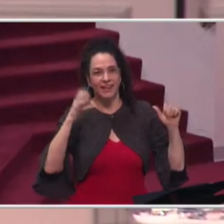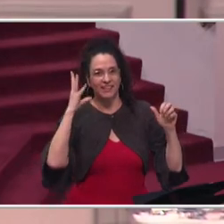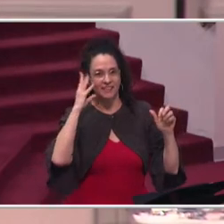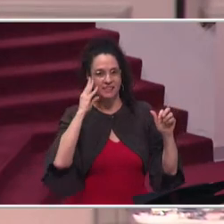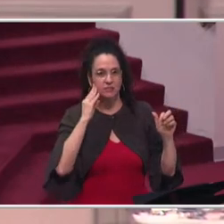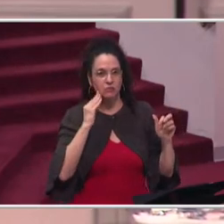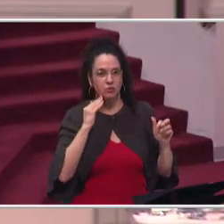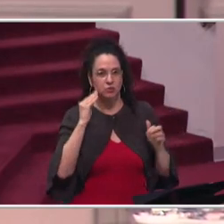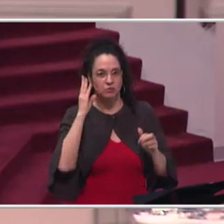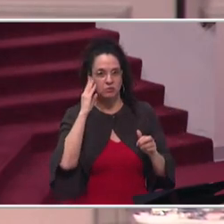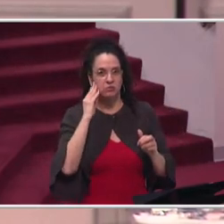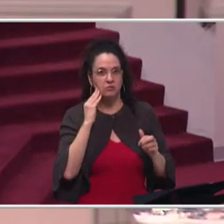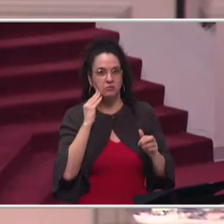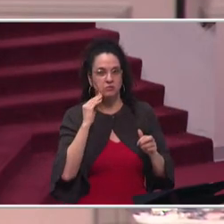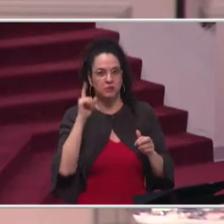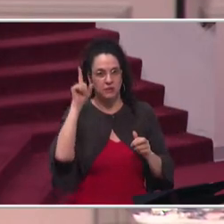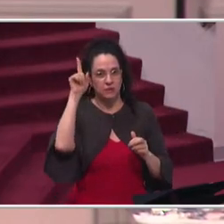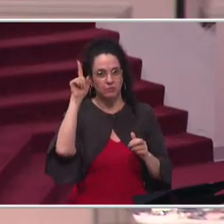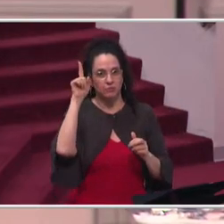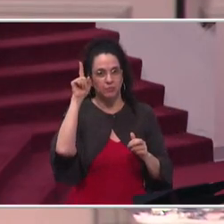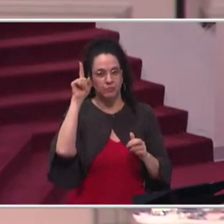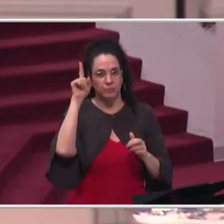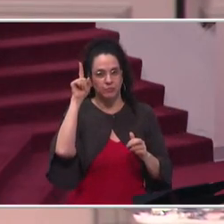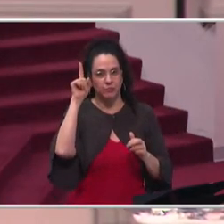experience Him